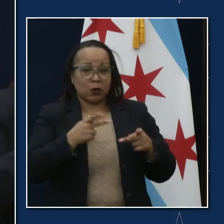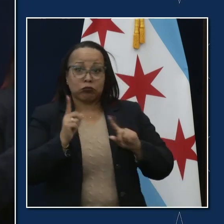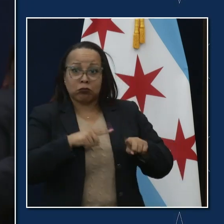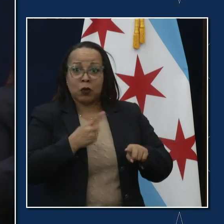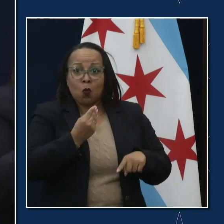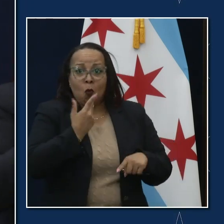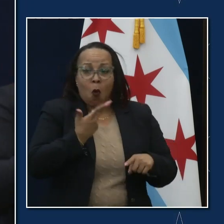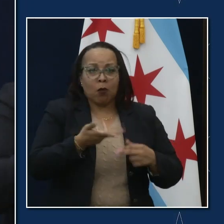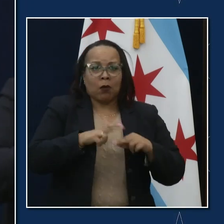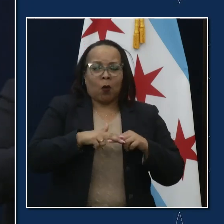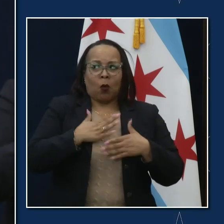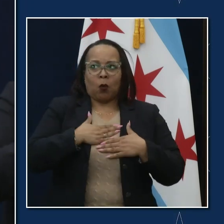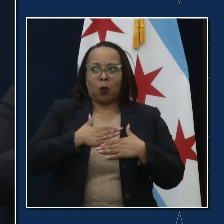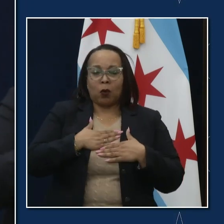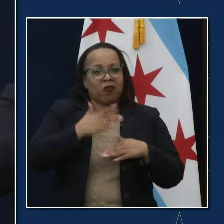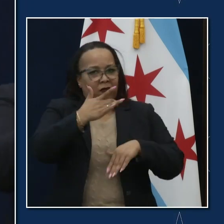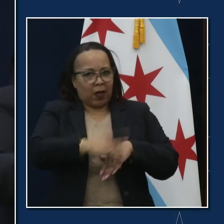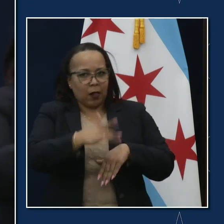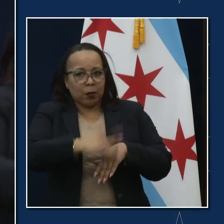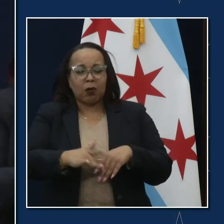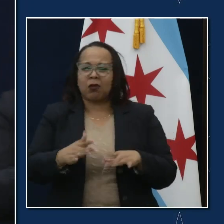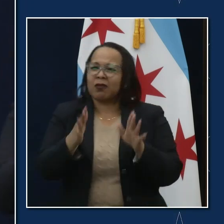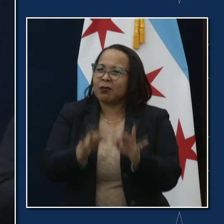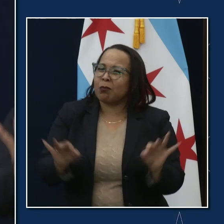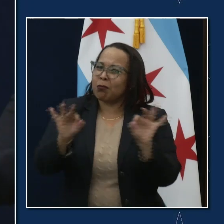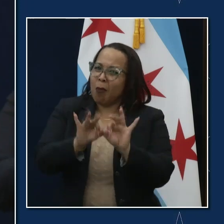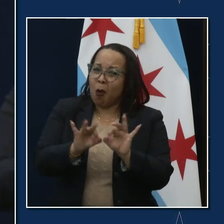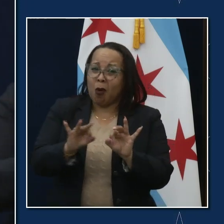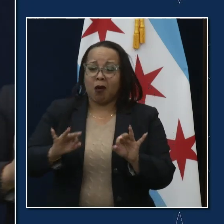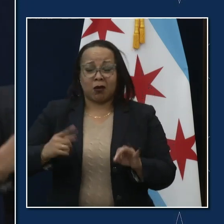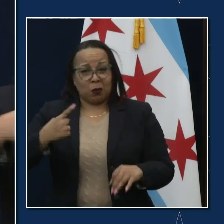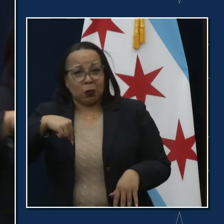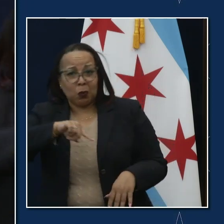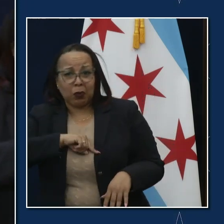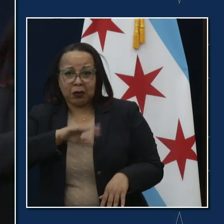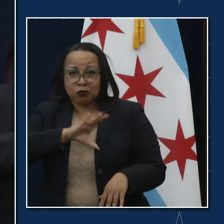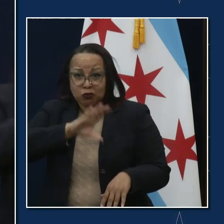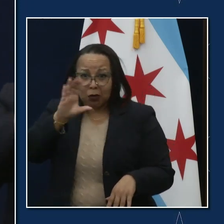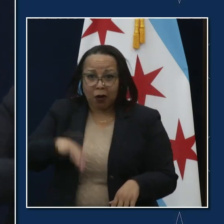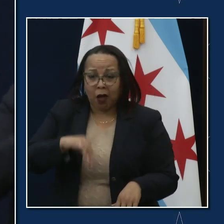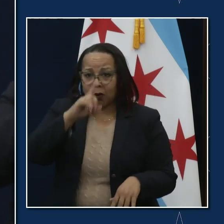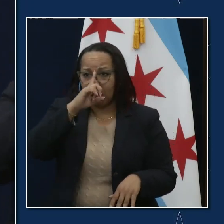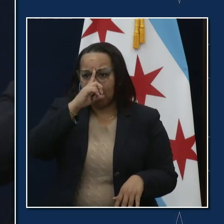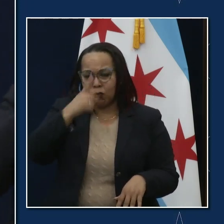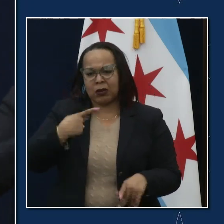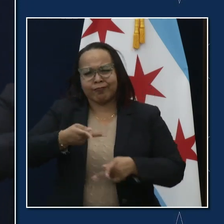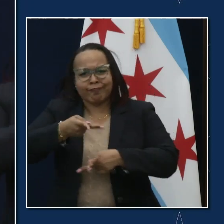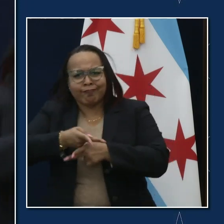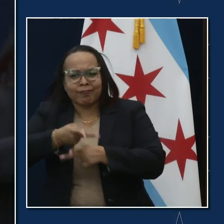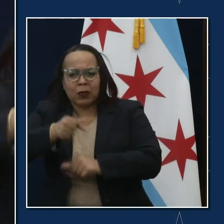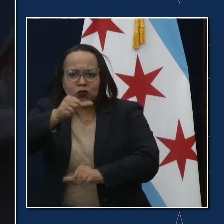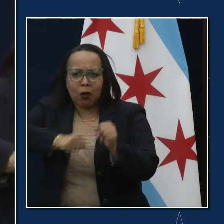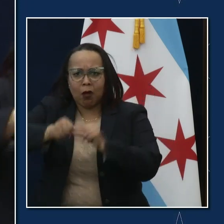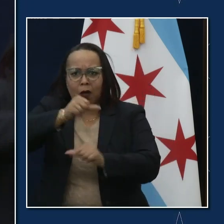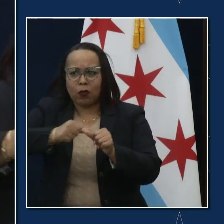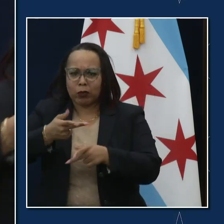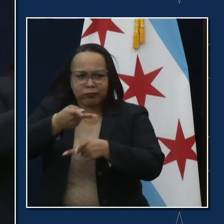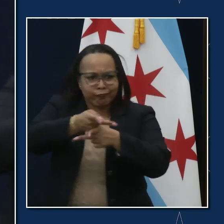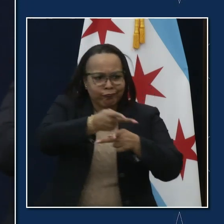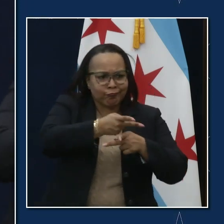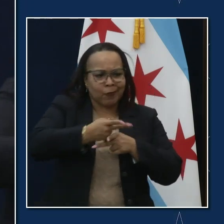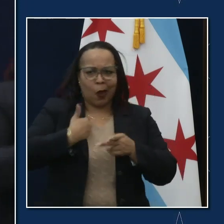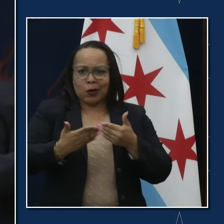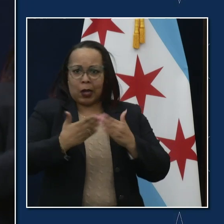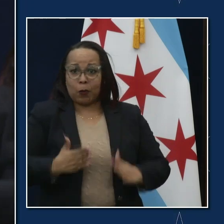be available. We want to make sure that we, in the true spirit of Chicago, are looking out for each other and looking out for our